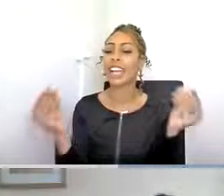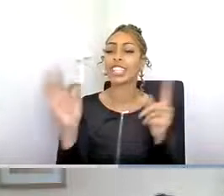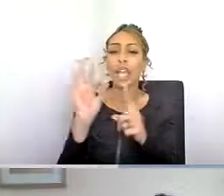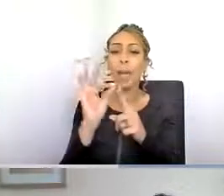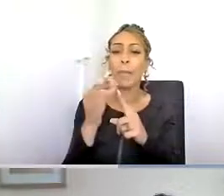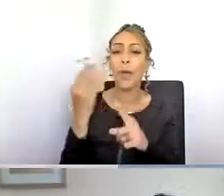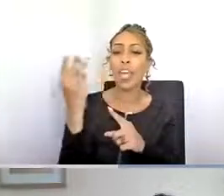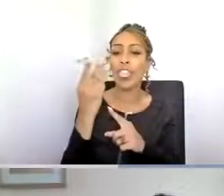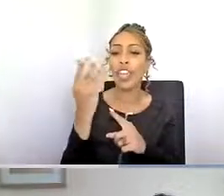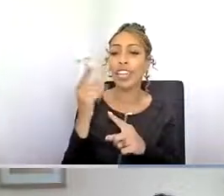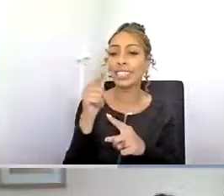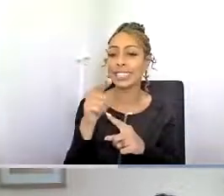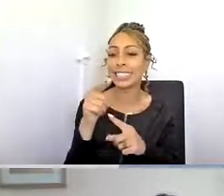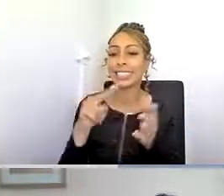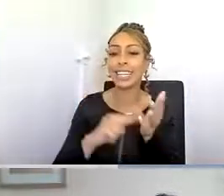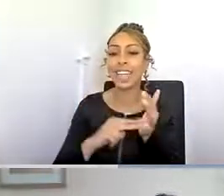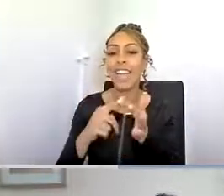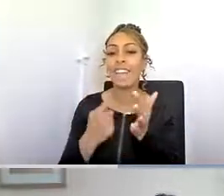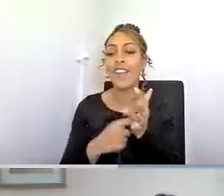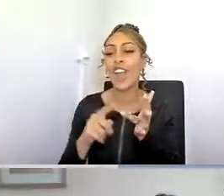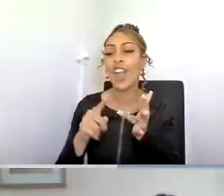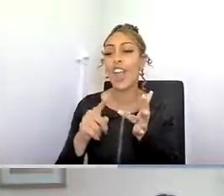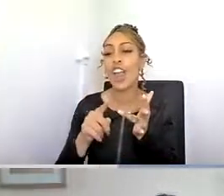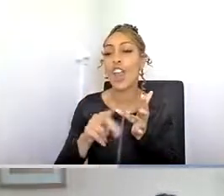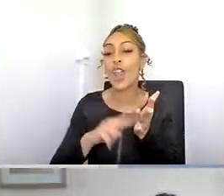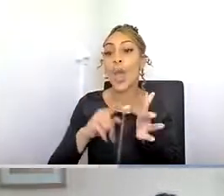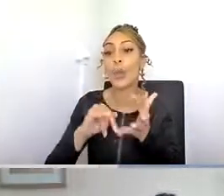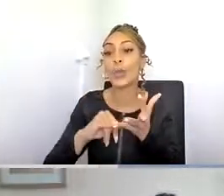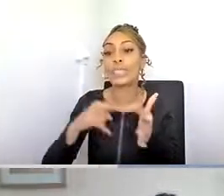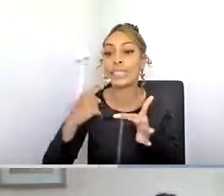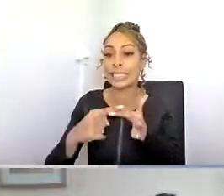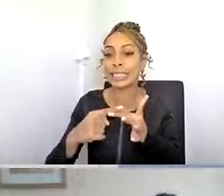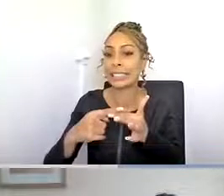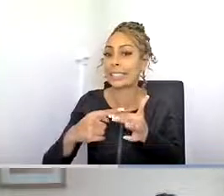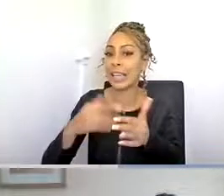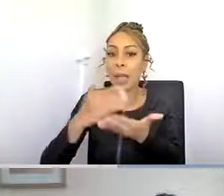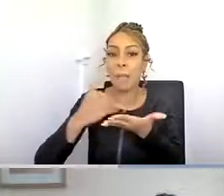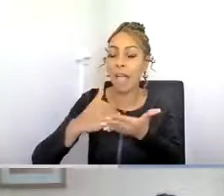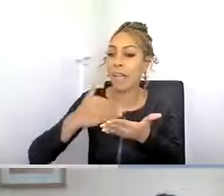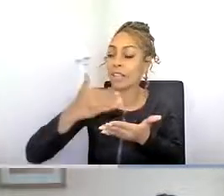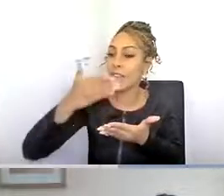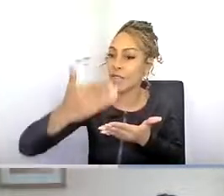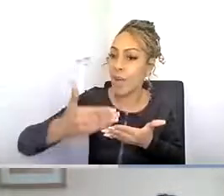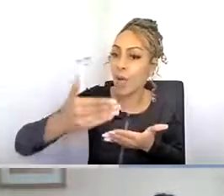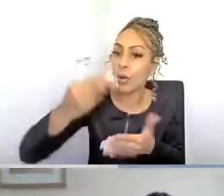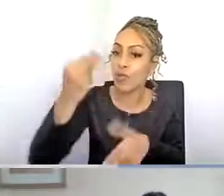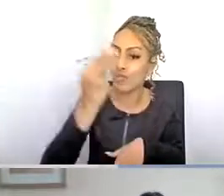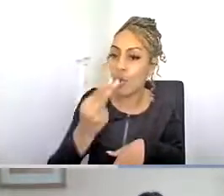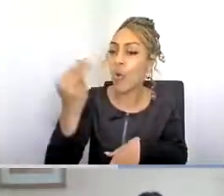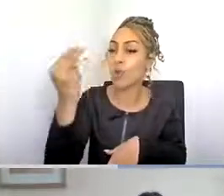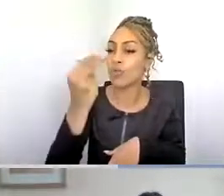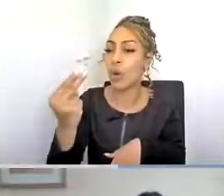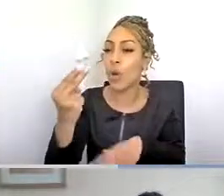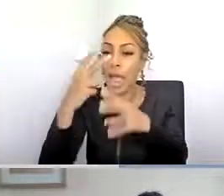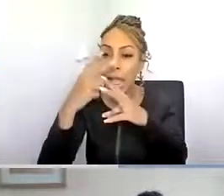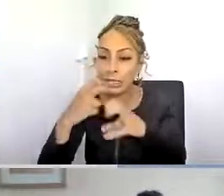Veronese, and it's part of an ongoing series of drawings which explores the presence